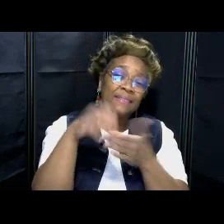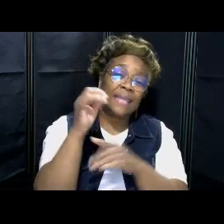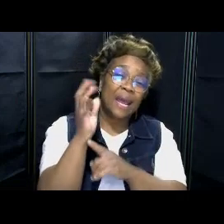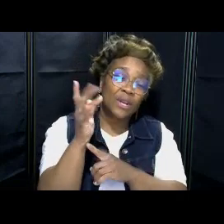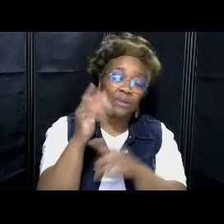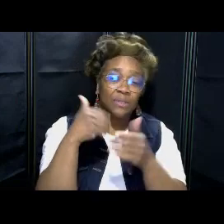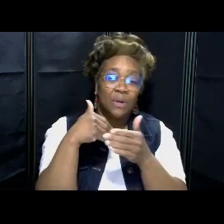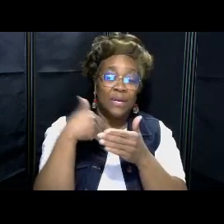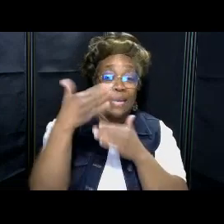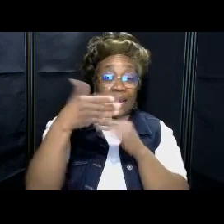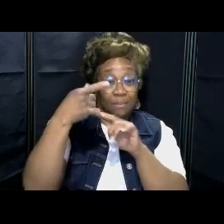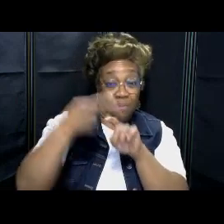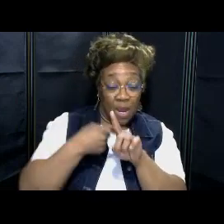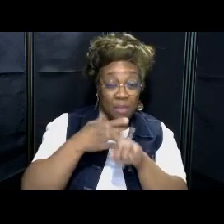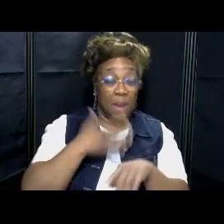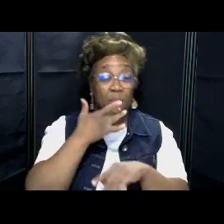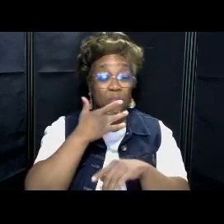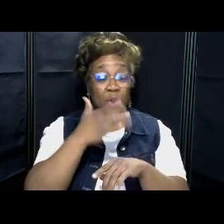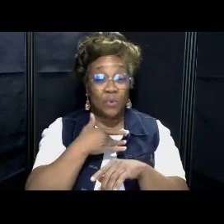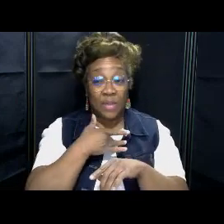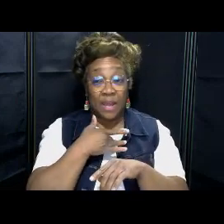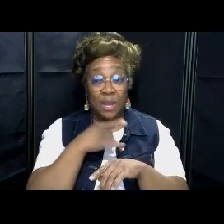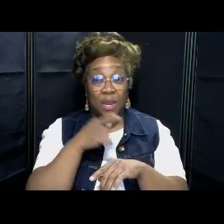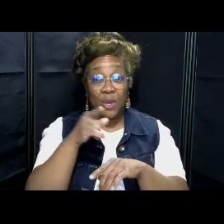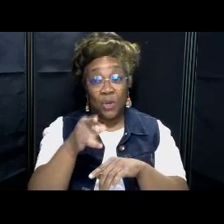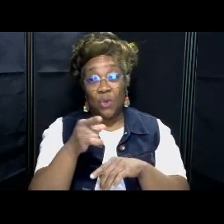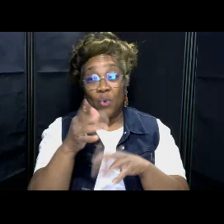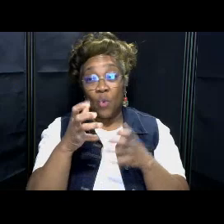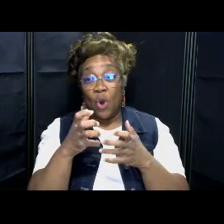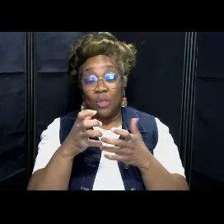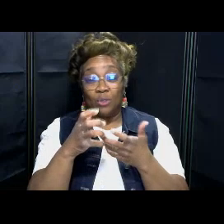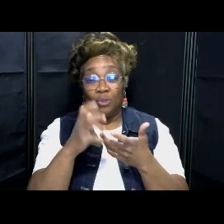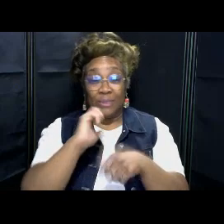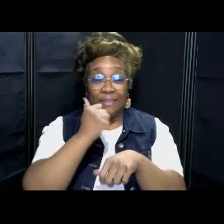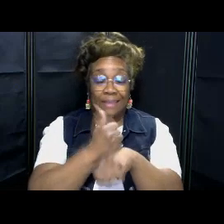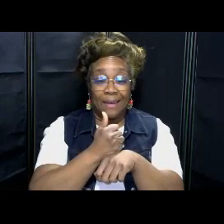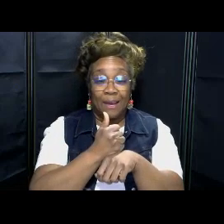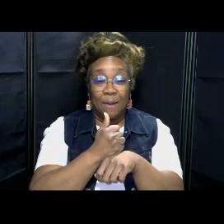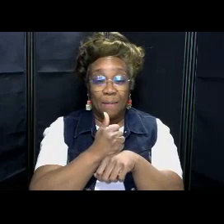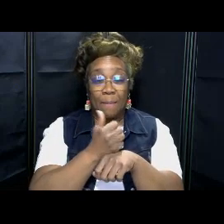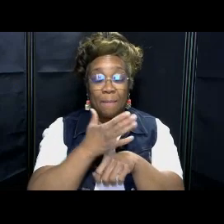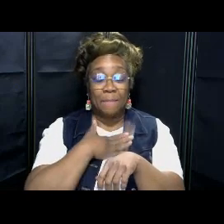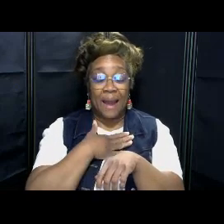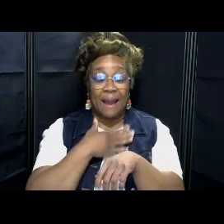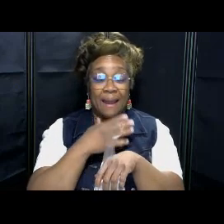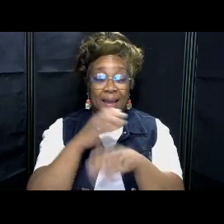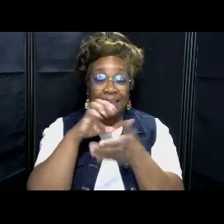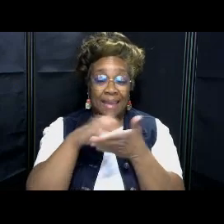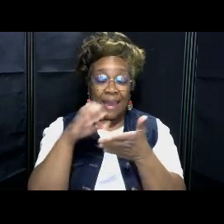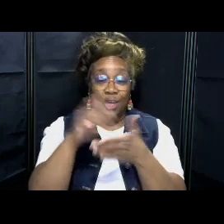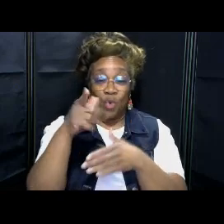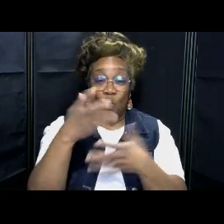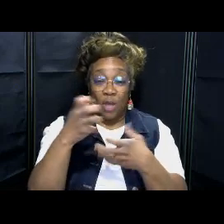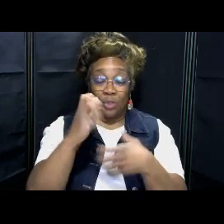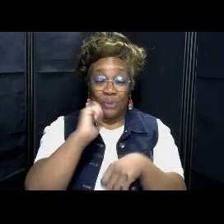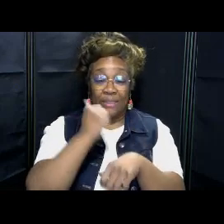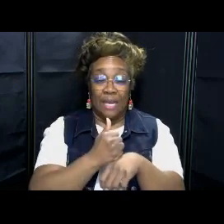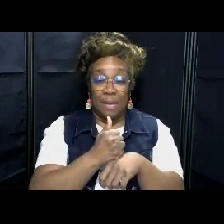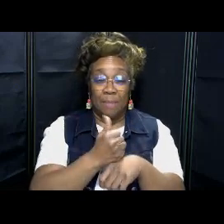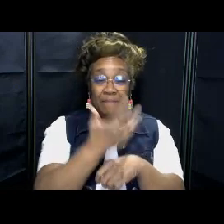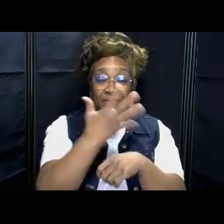on my birthday, if you feel the need to put a big old 5 and a big old 8 on top of my carrot cake or my red velvet, no pressure,